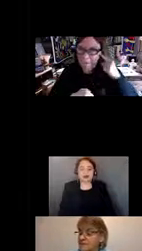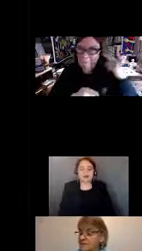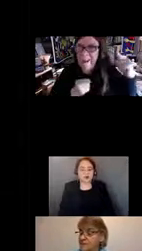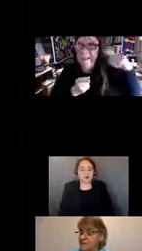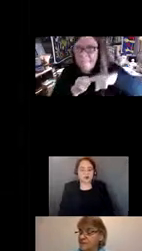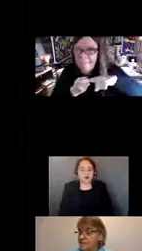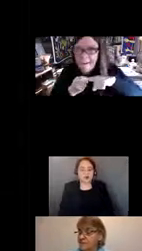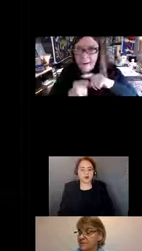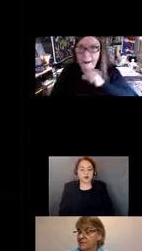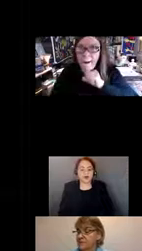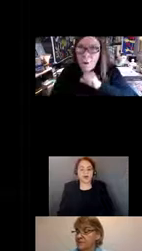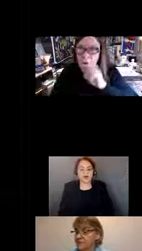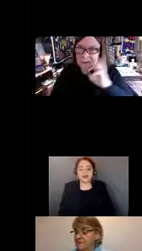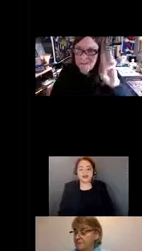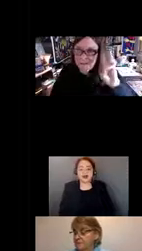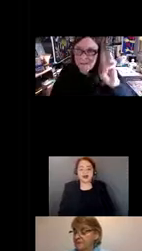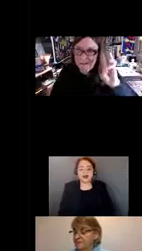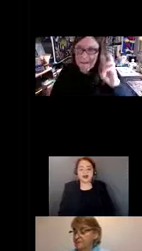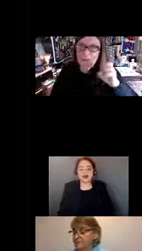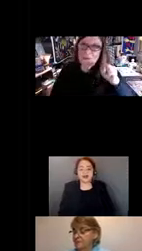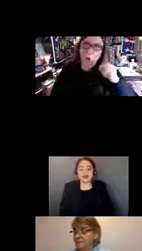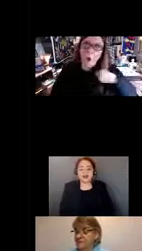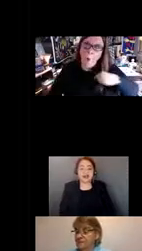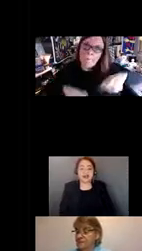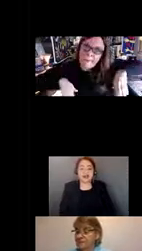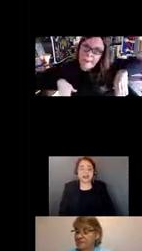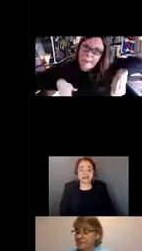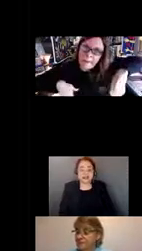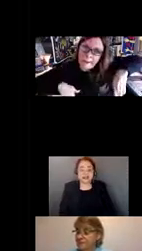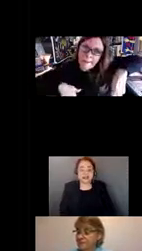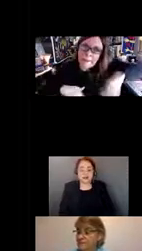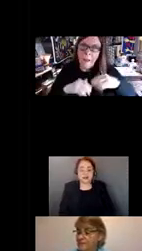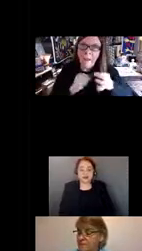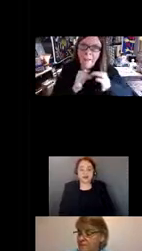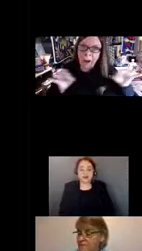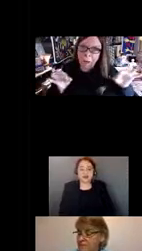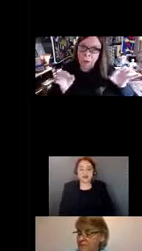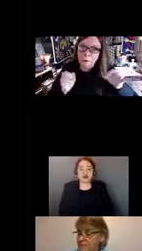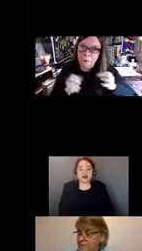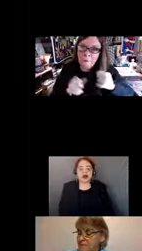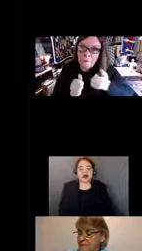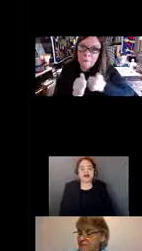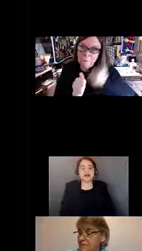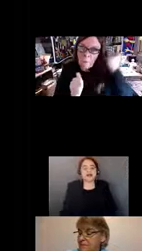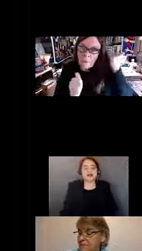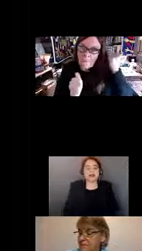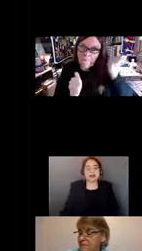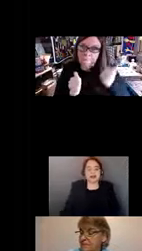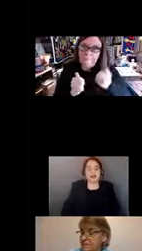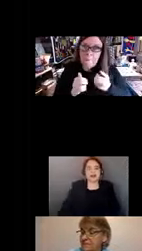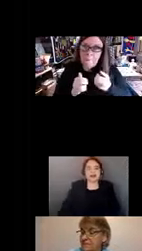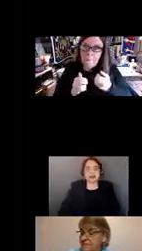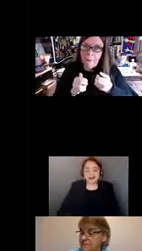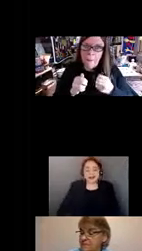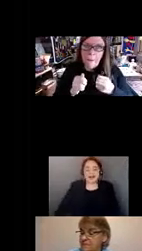I was born deaf. My parents did not know I was deaf until the age of 6. So I developed